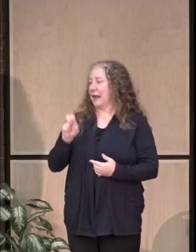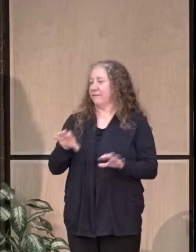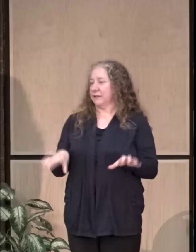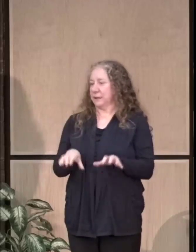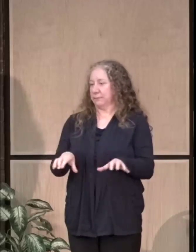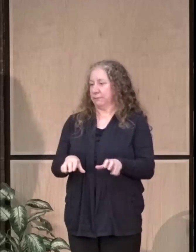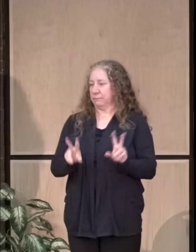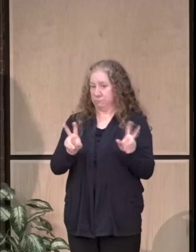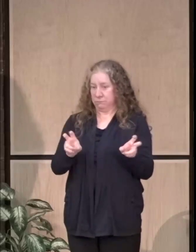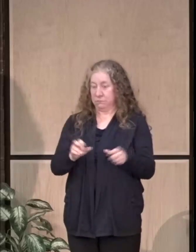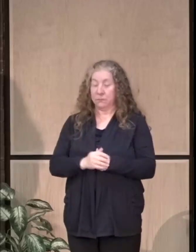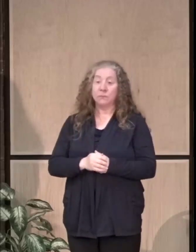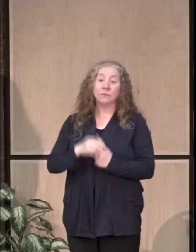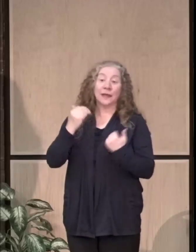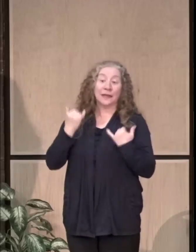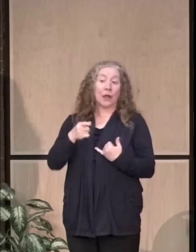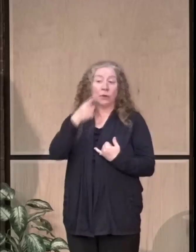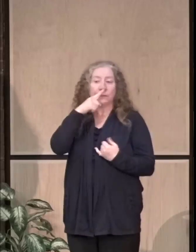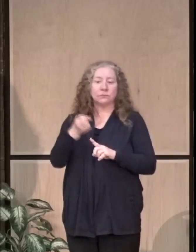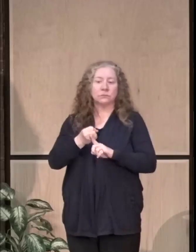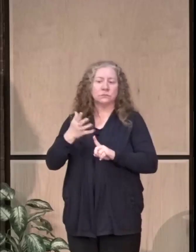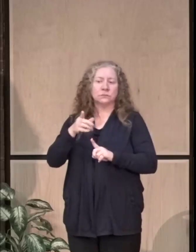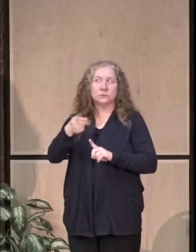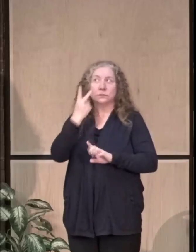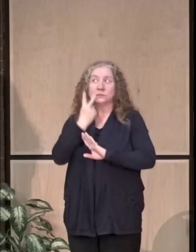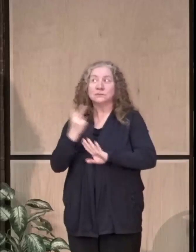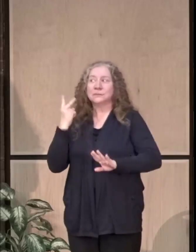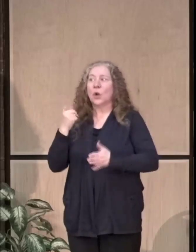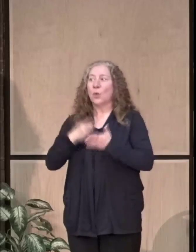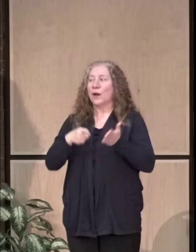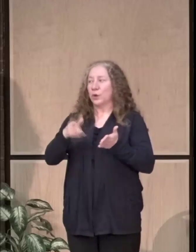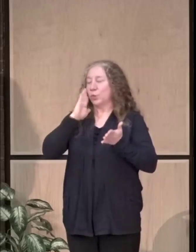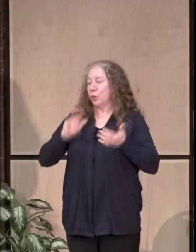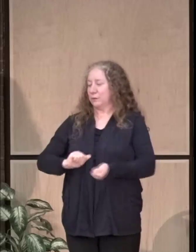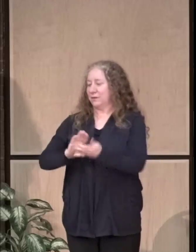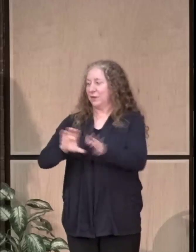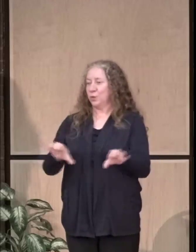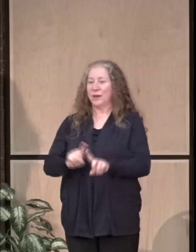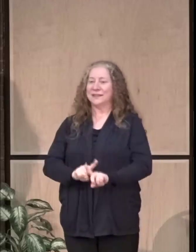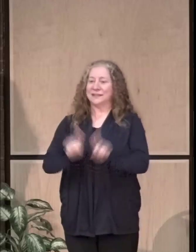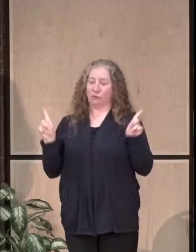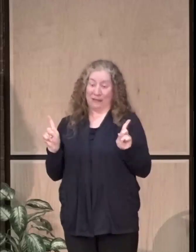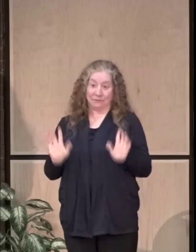Can you tell us what you think in retrospect you would have done differently?